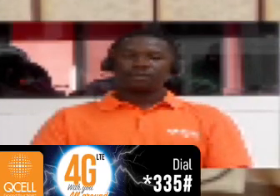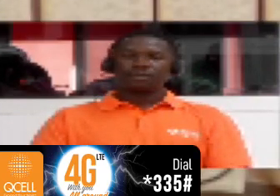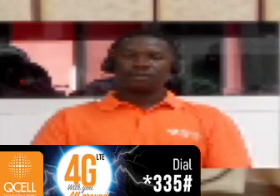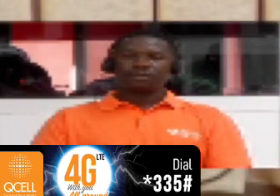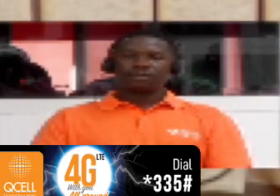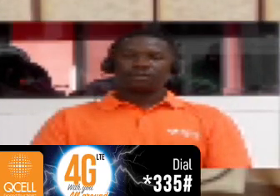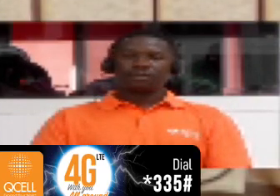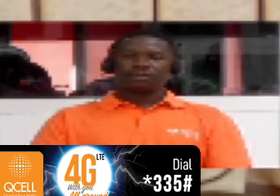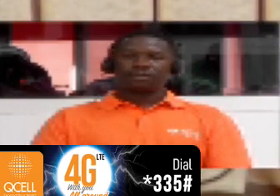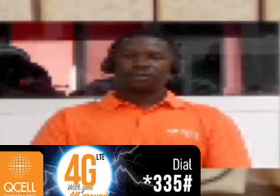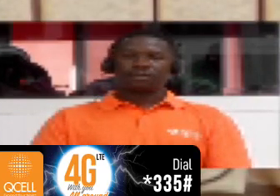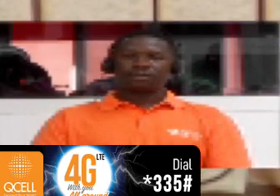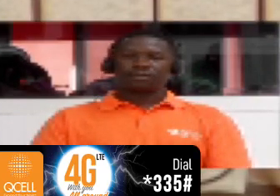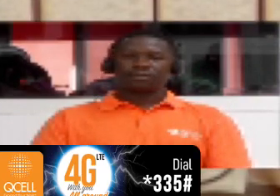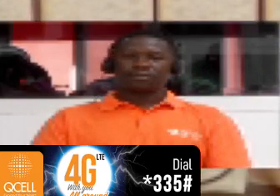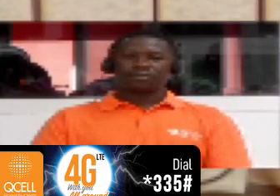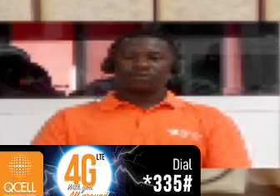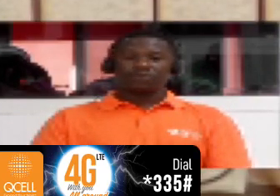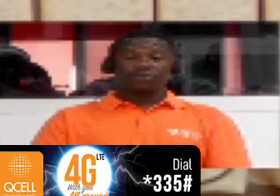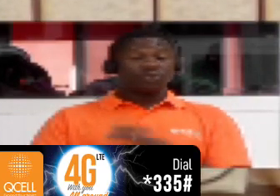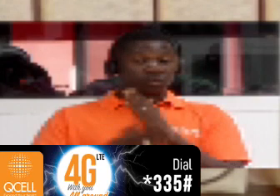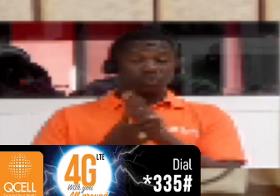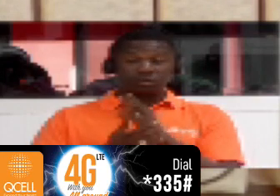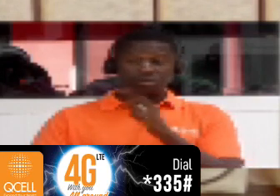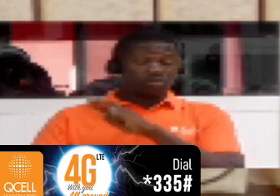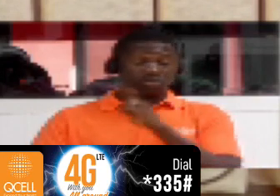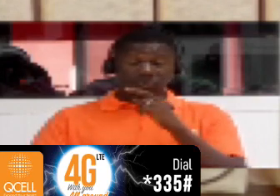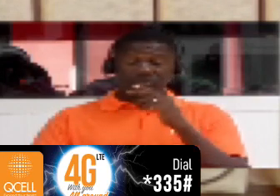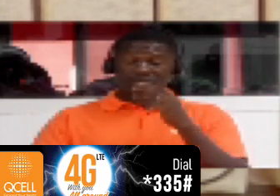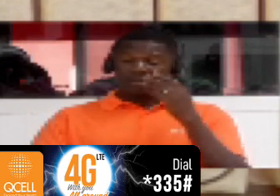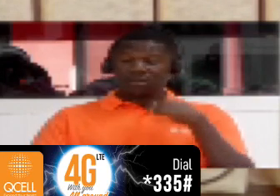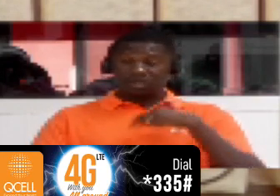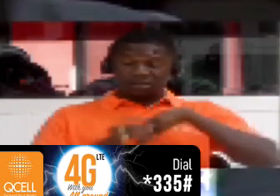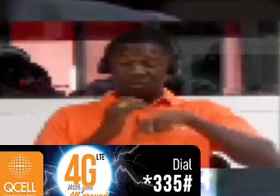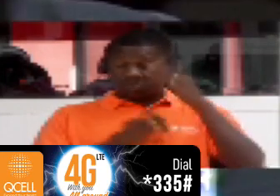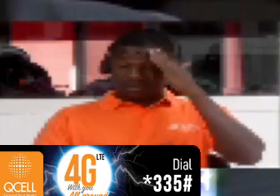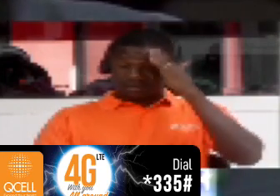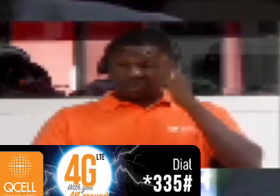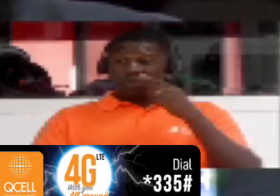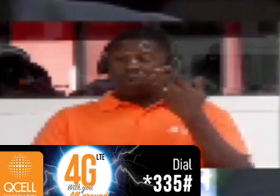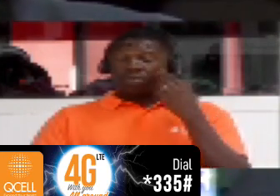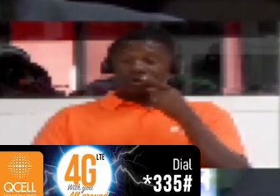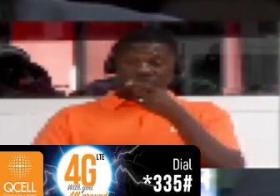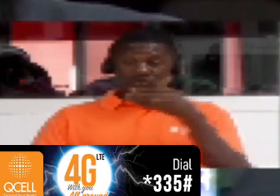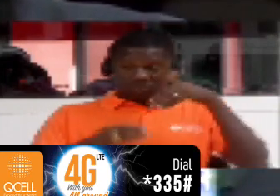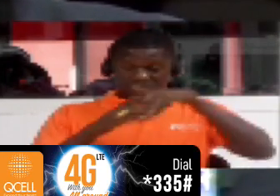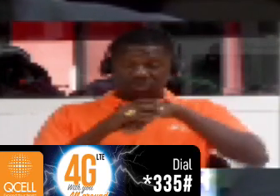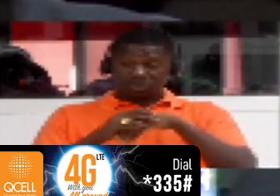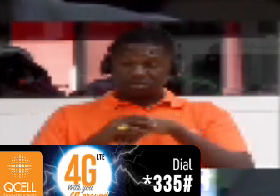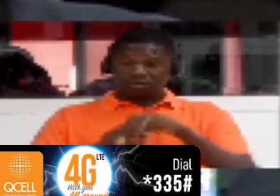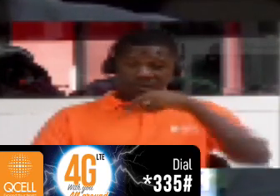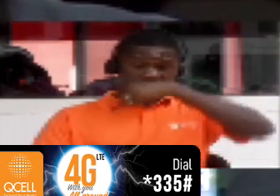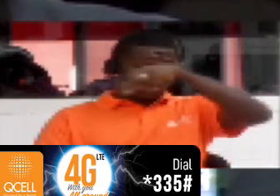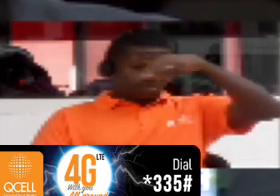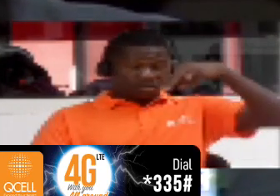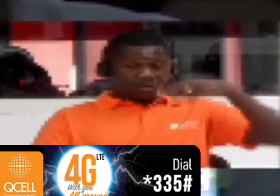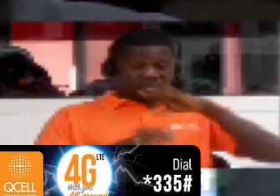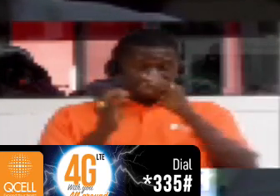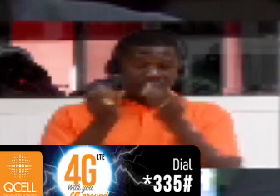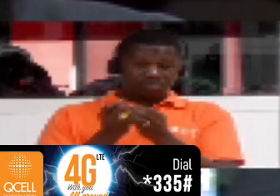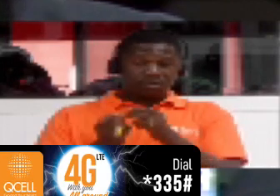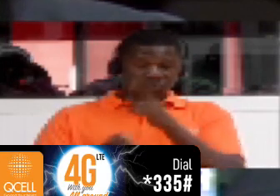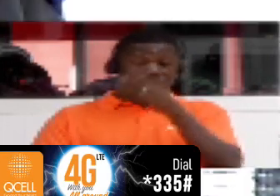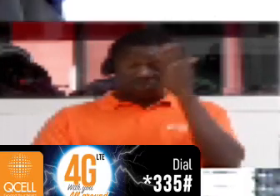So therefore, there was no doubt in your mind at that point when you joined the patrol team, what you were getting yourself into. Ako